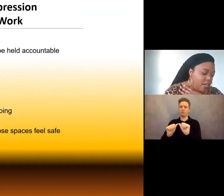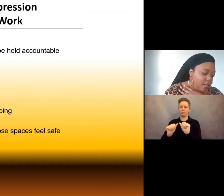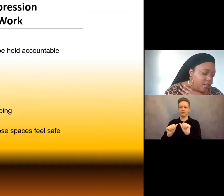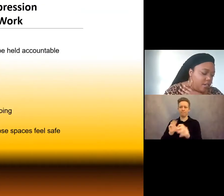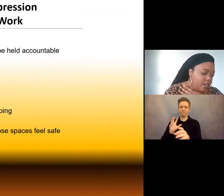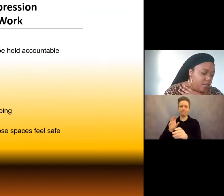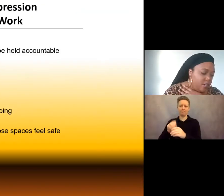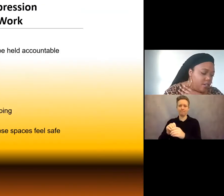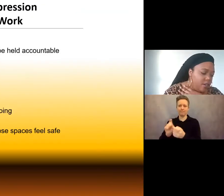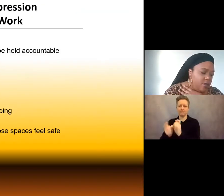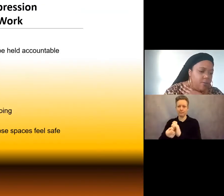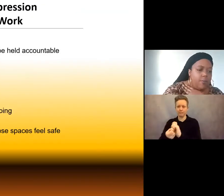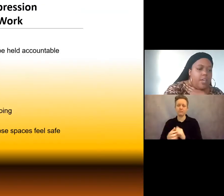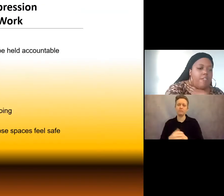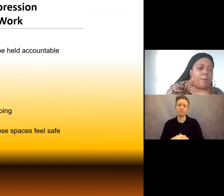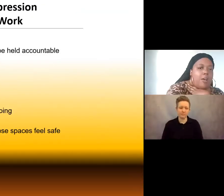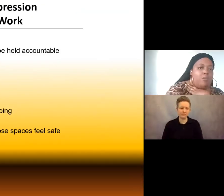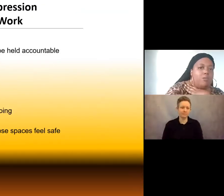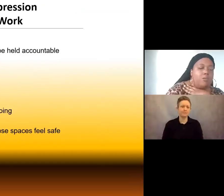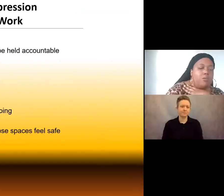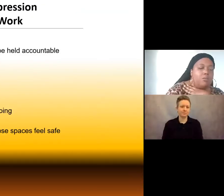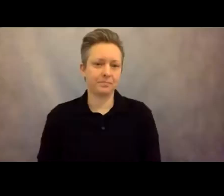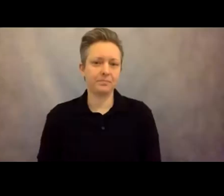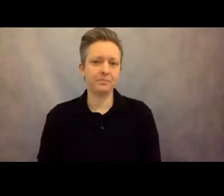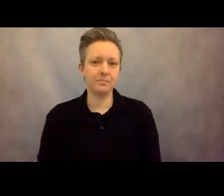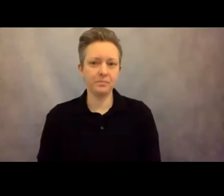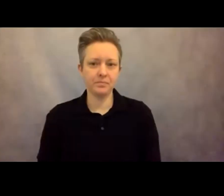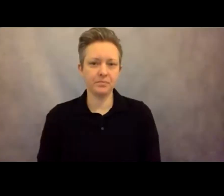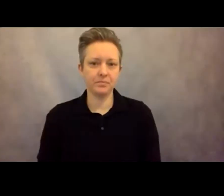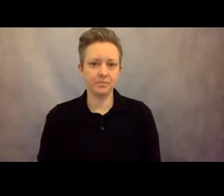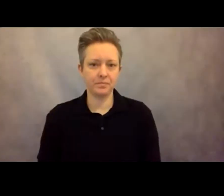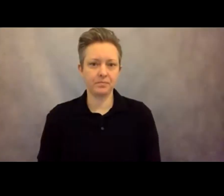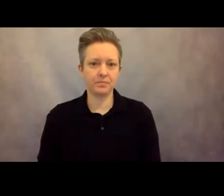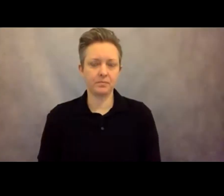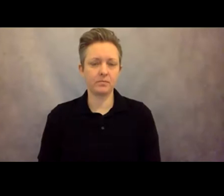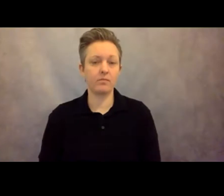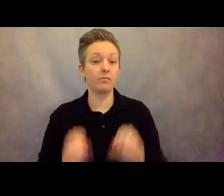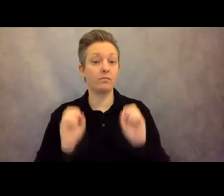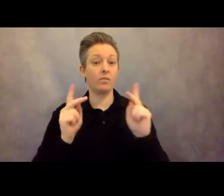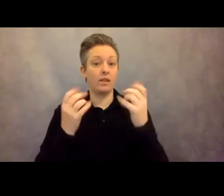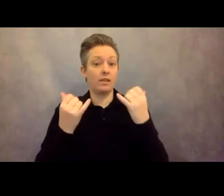And then we have about 15 minutes